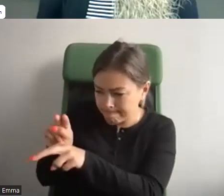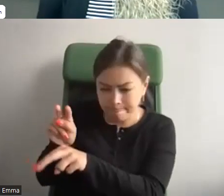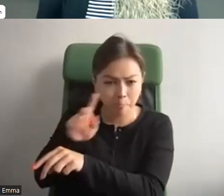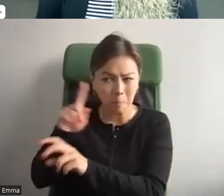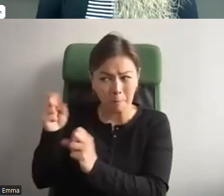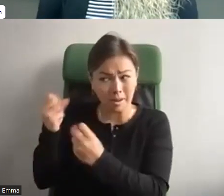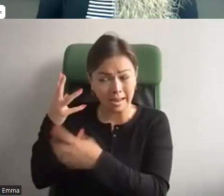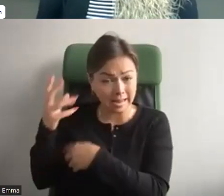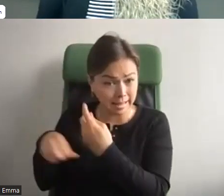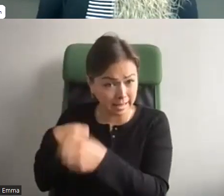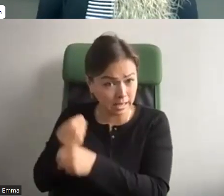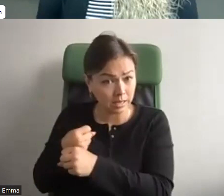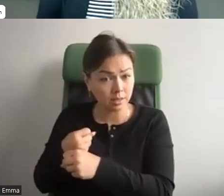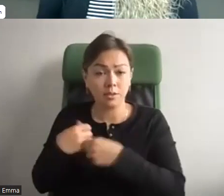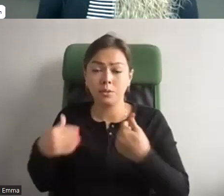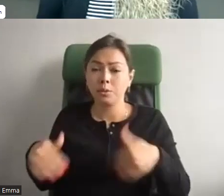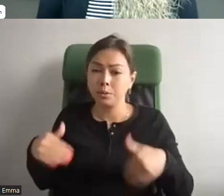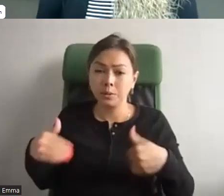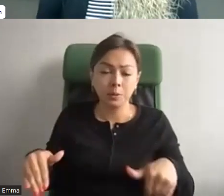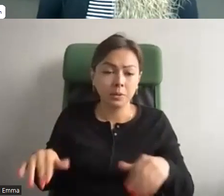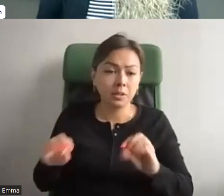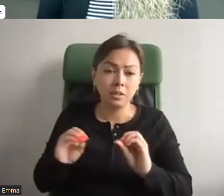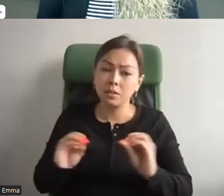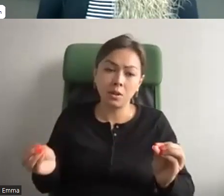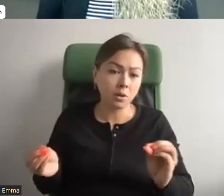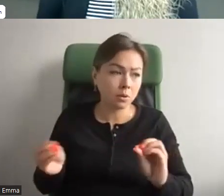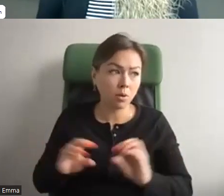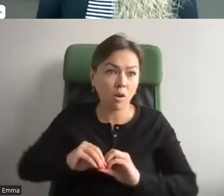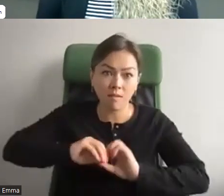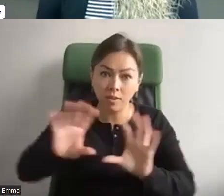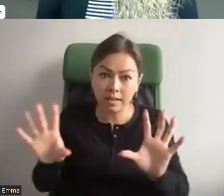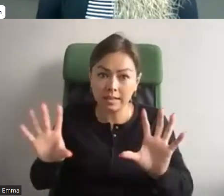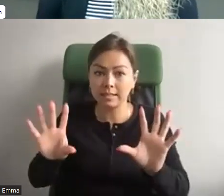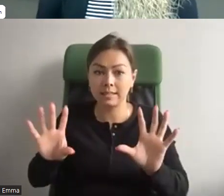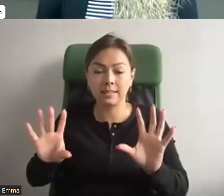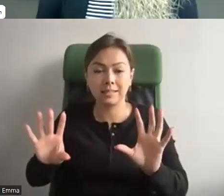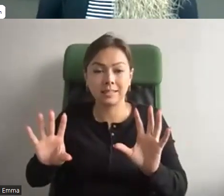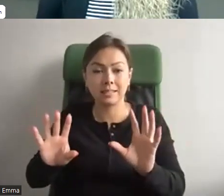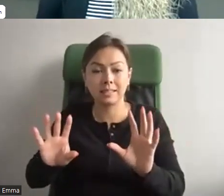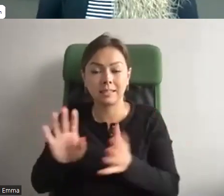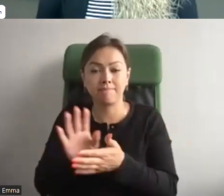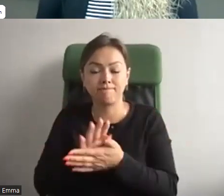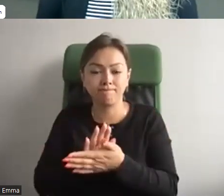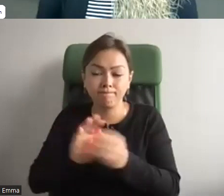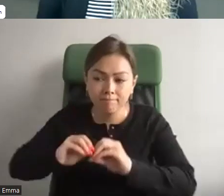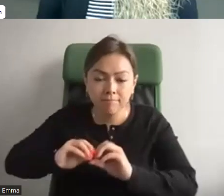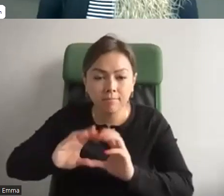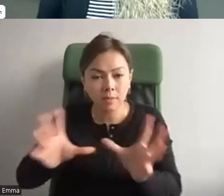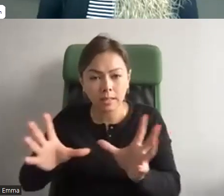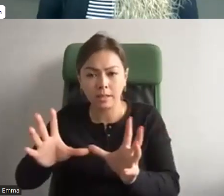years, there's no obvious, clear means of the government intervening